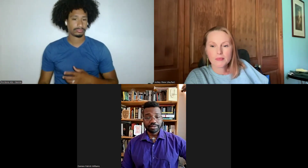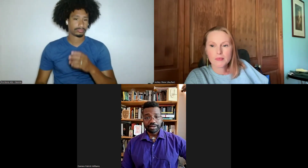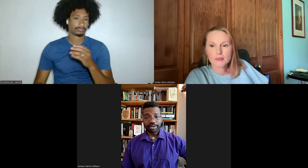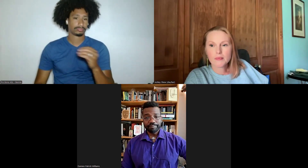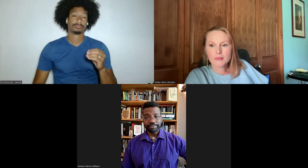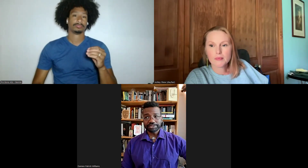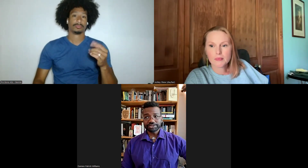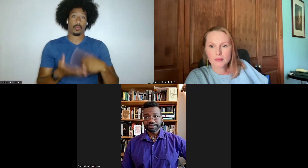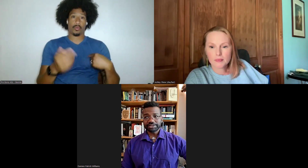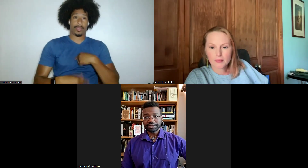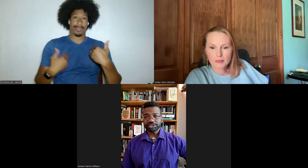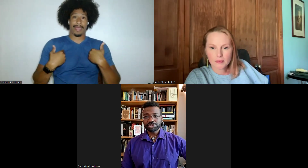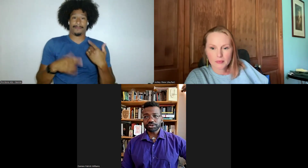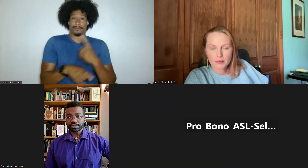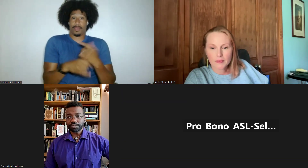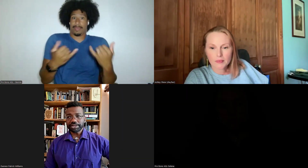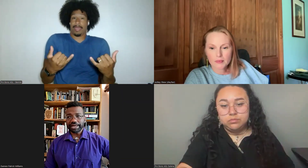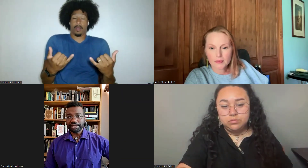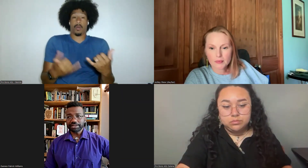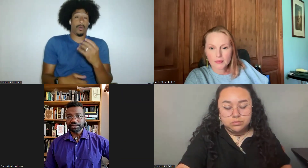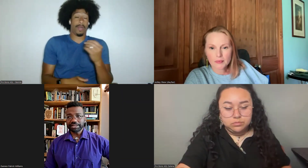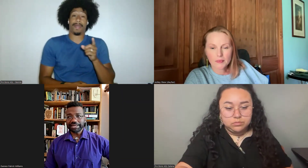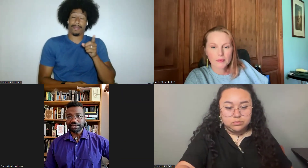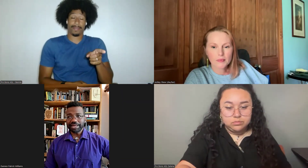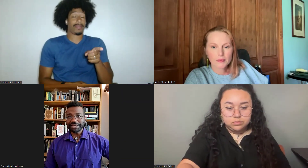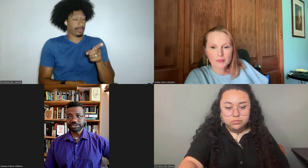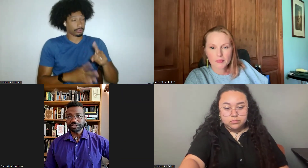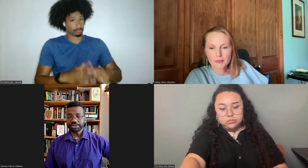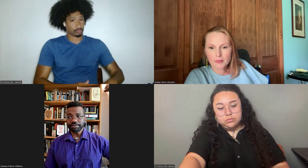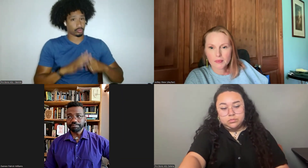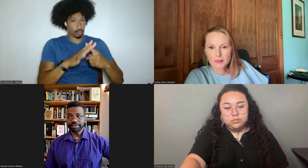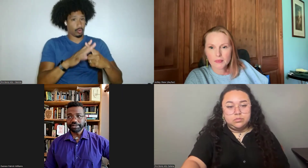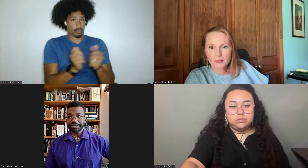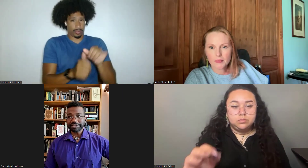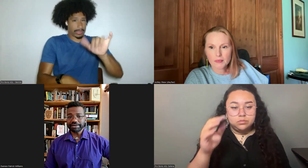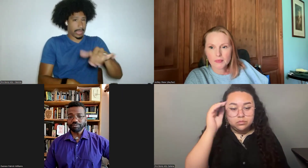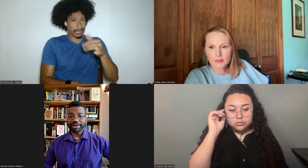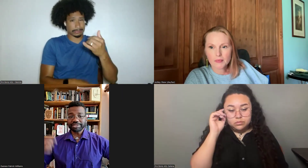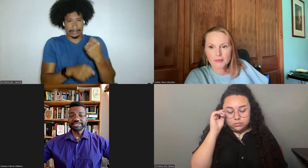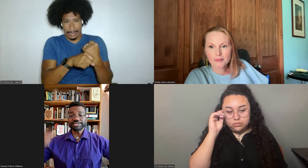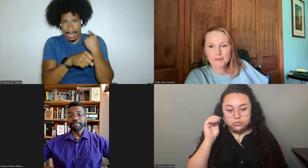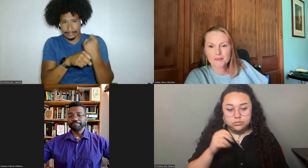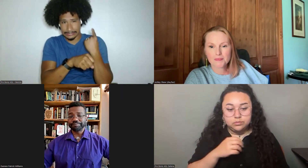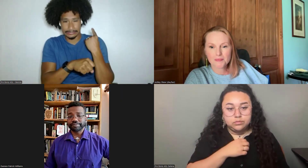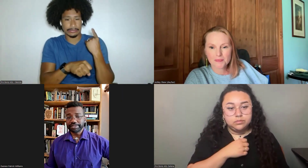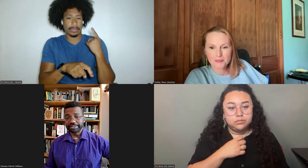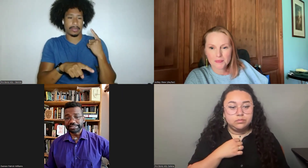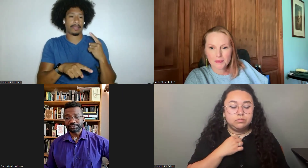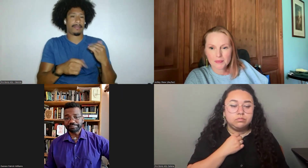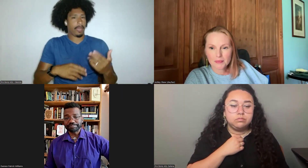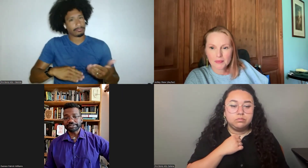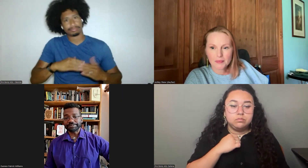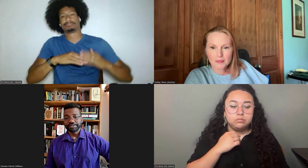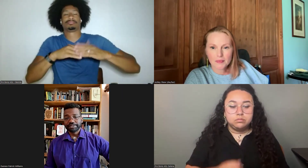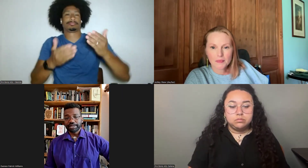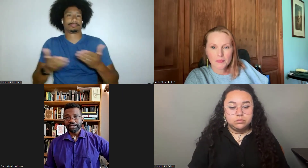moment. He actually got started with that late last year, but has kind of ramped things up in the